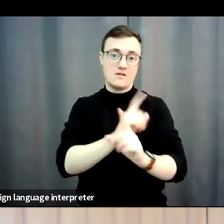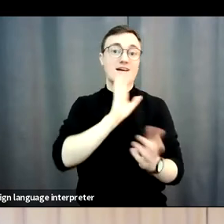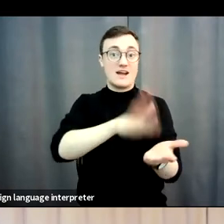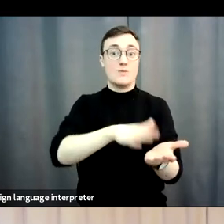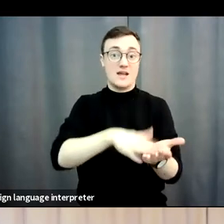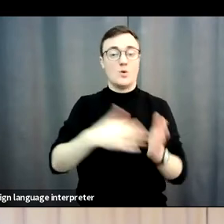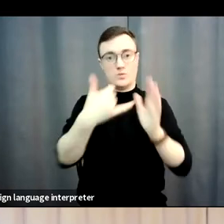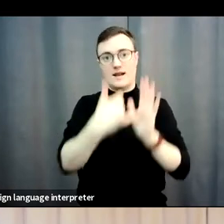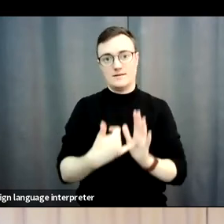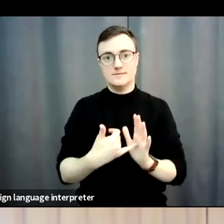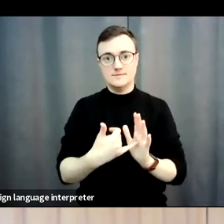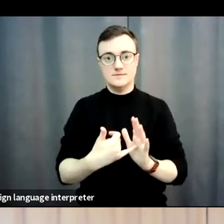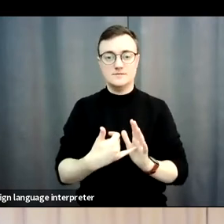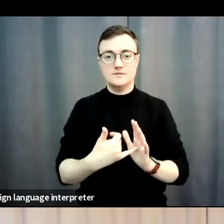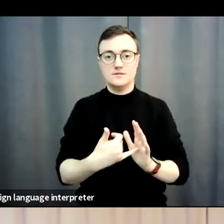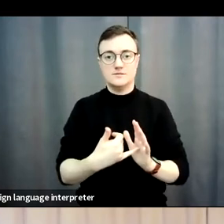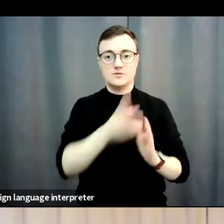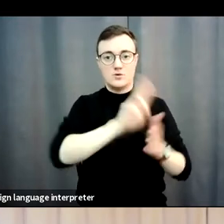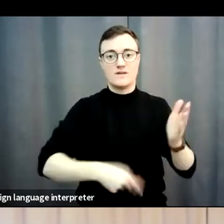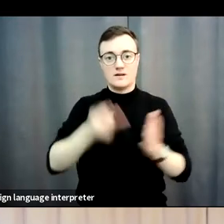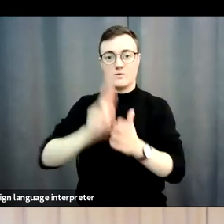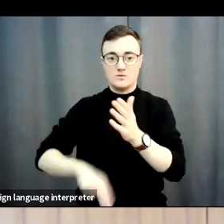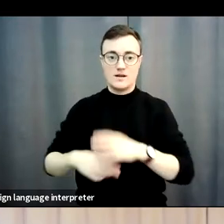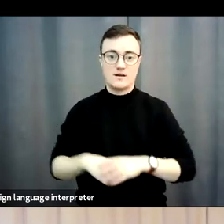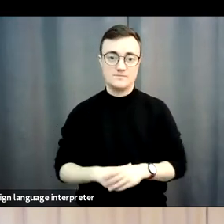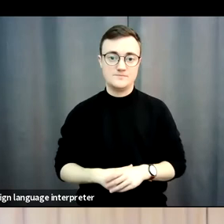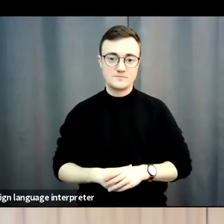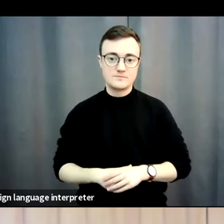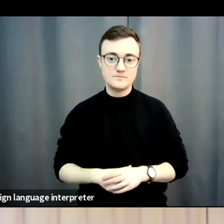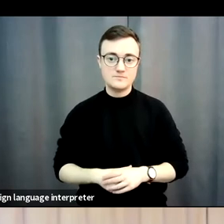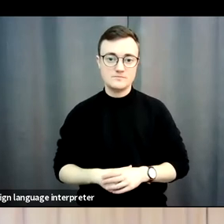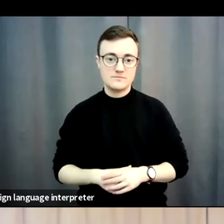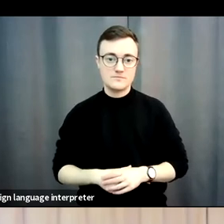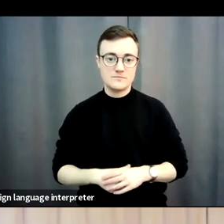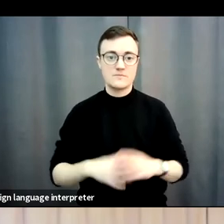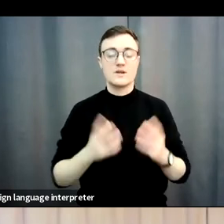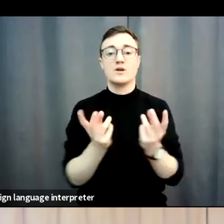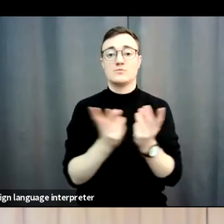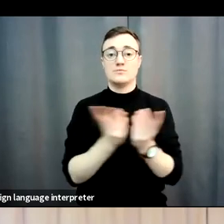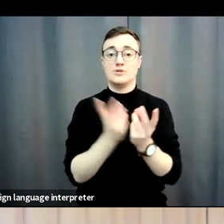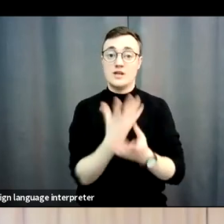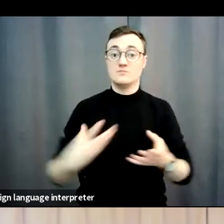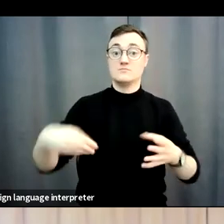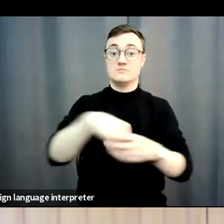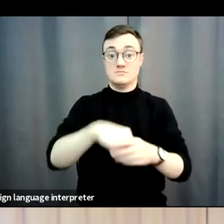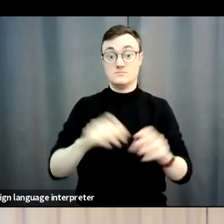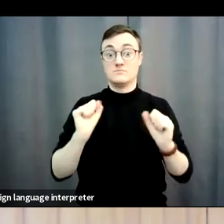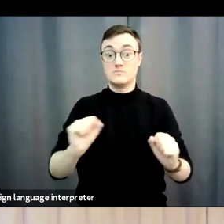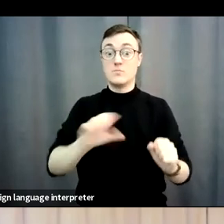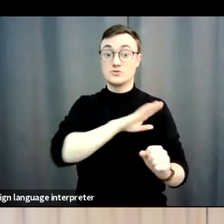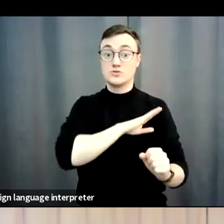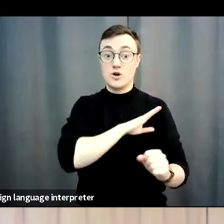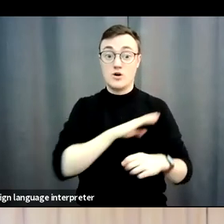told us. And participation is a must. It's a cornerstone in the Nordic